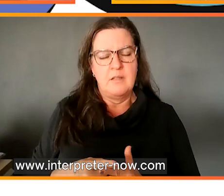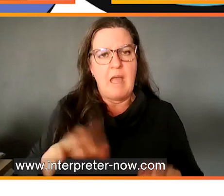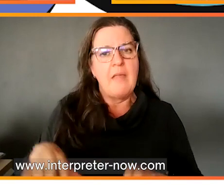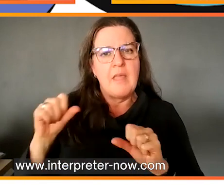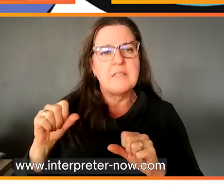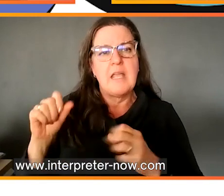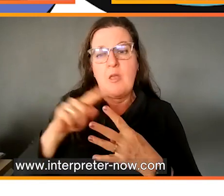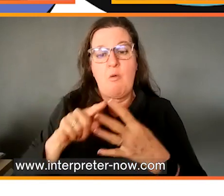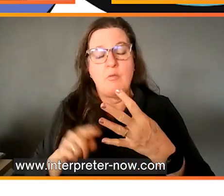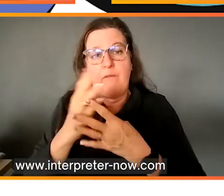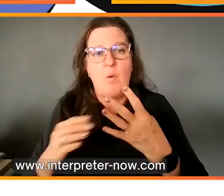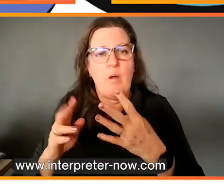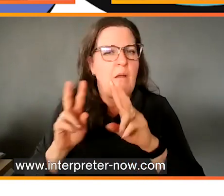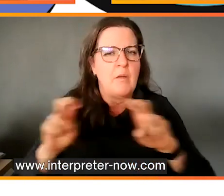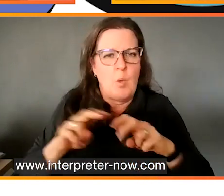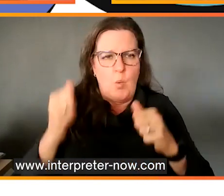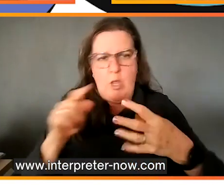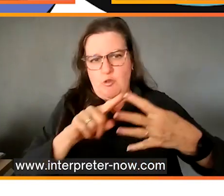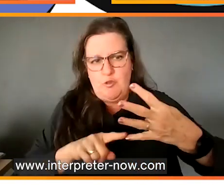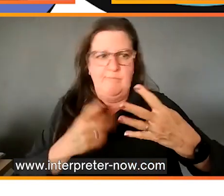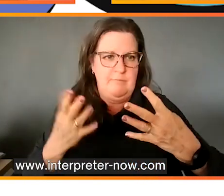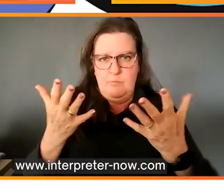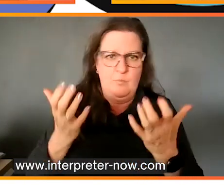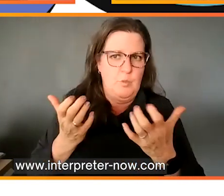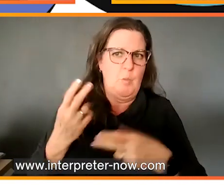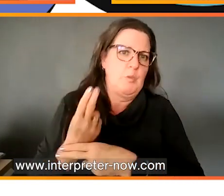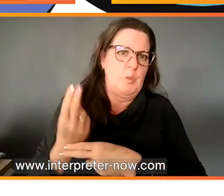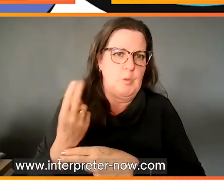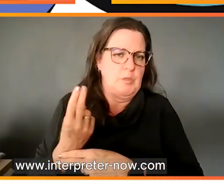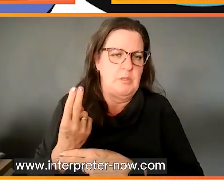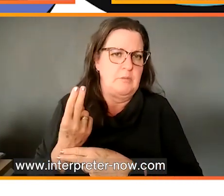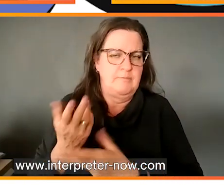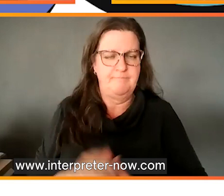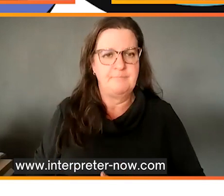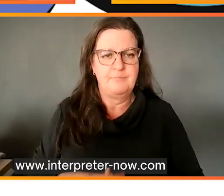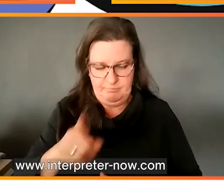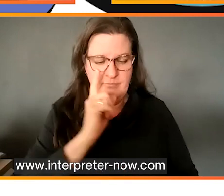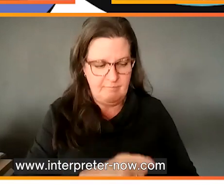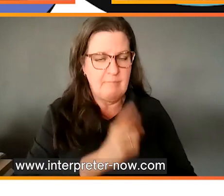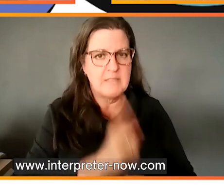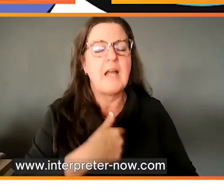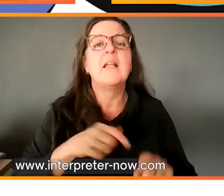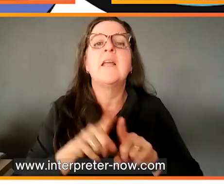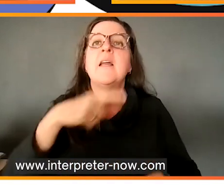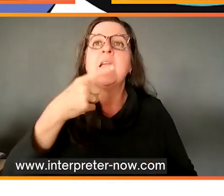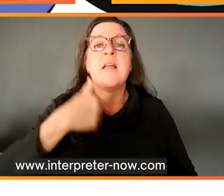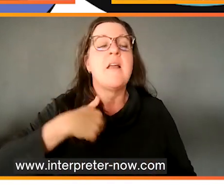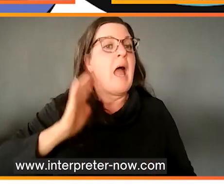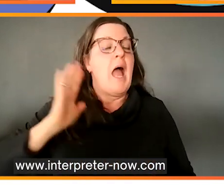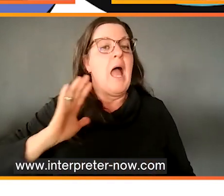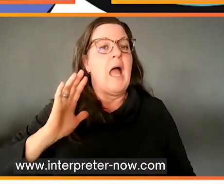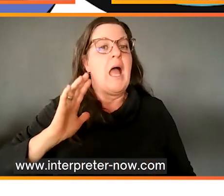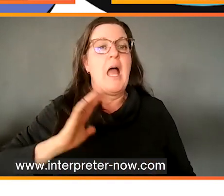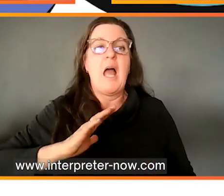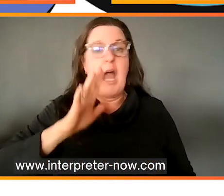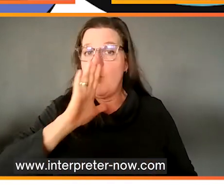can be one of the most dangerous choices for your team. Because if your team